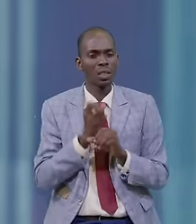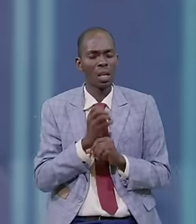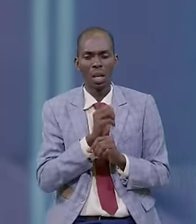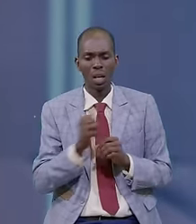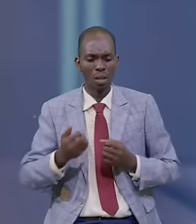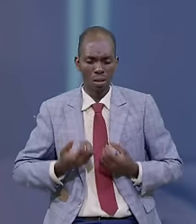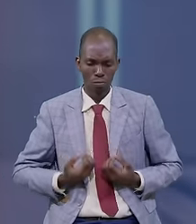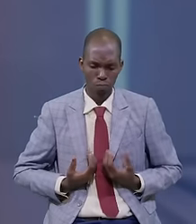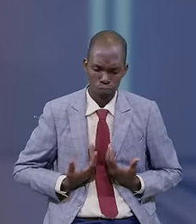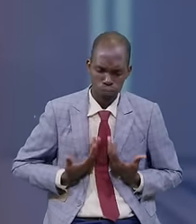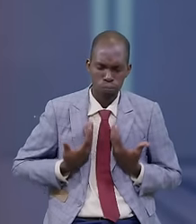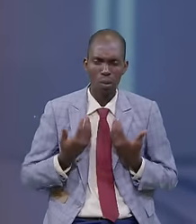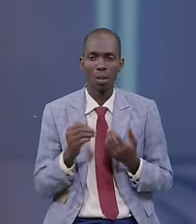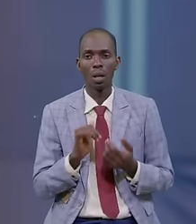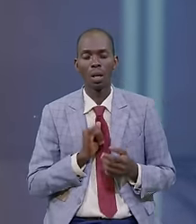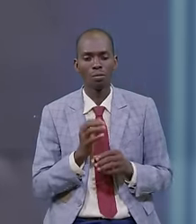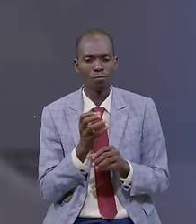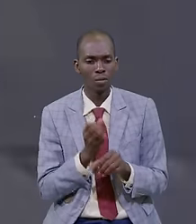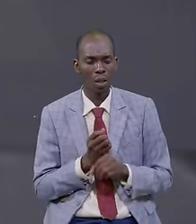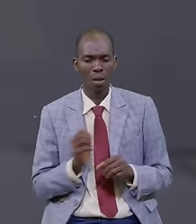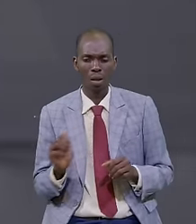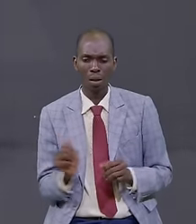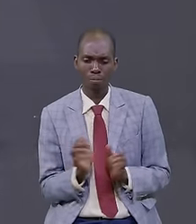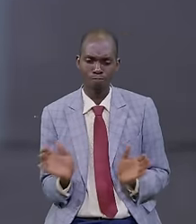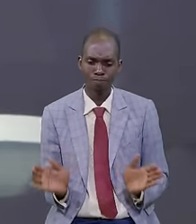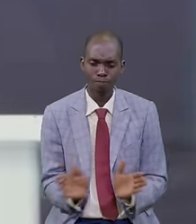I have a pull. I have